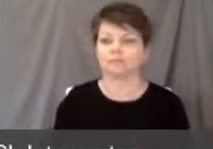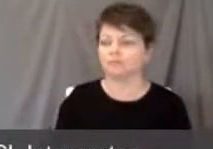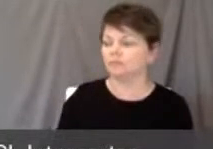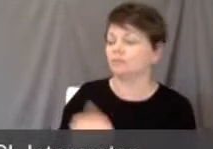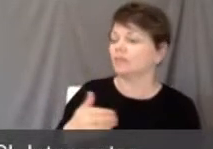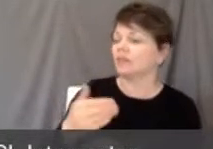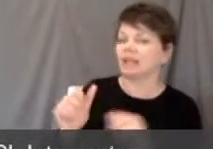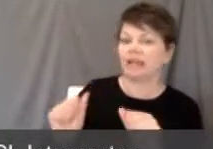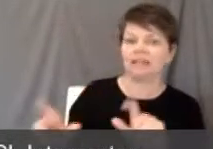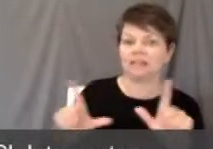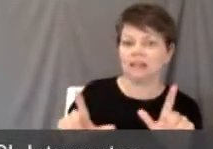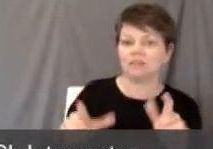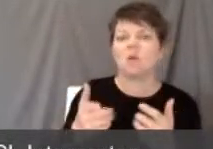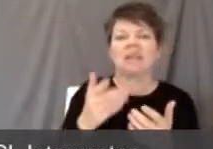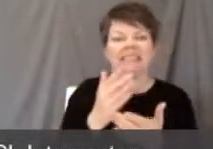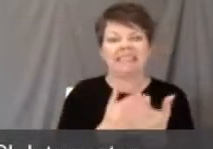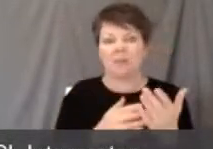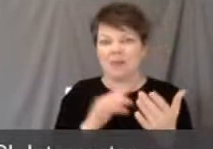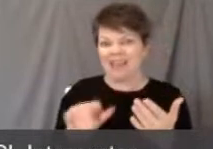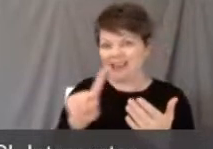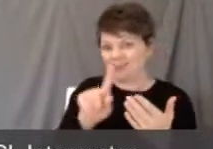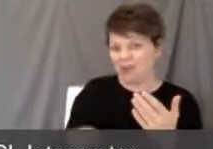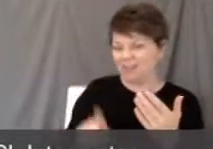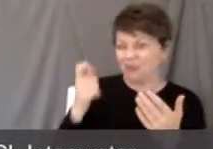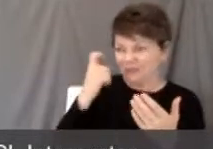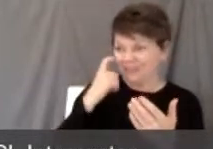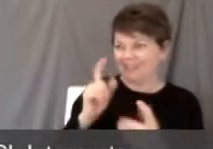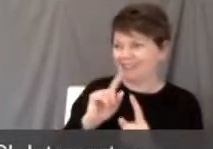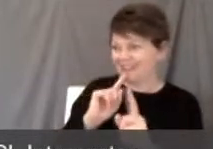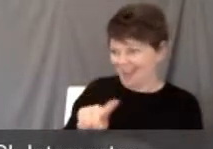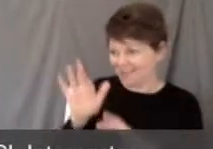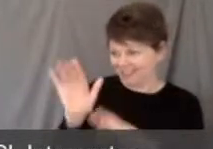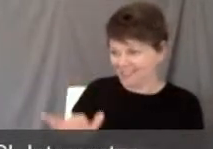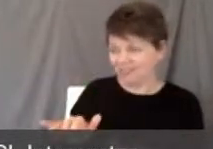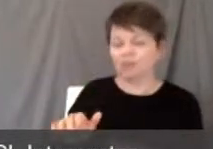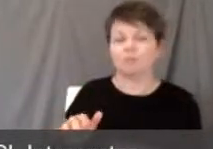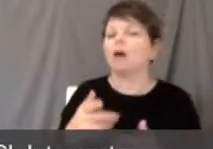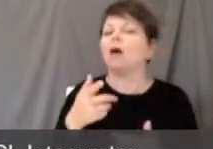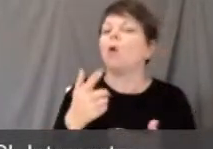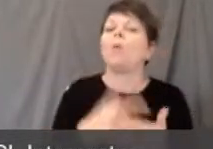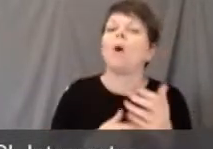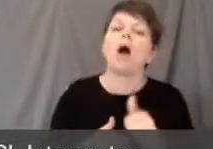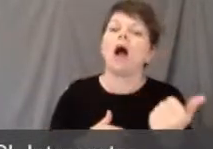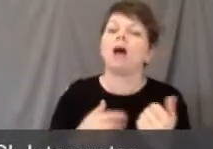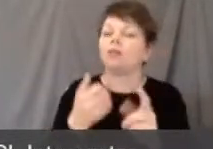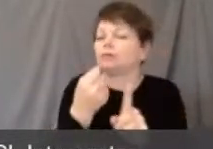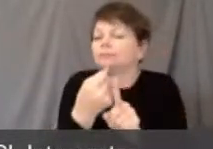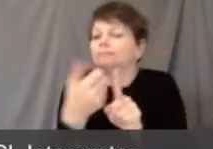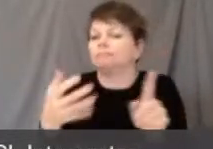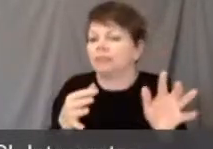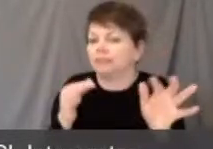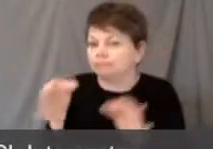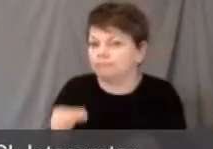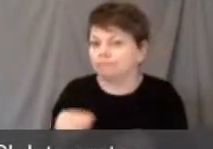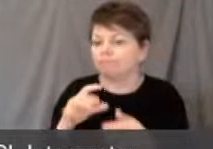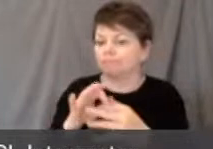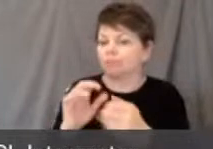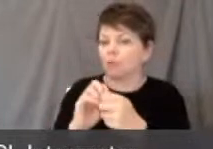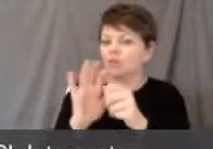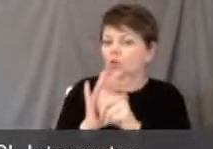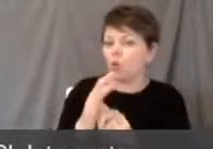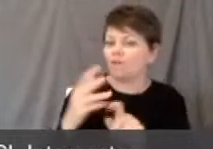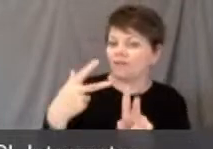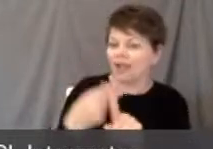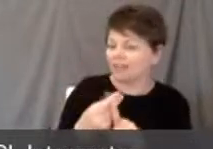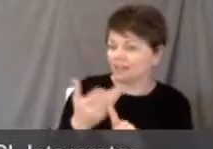you addressed just now in your answer to that particular question, but what else should we know about the COVID vaccine that you think is important for us?